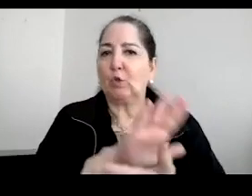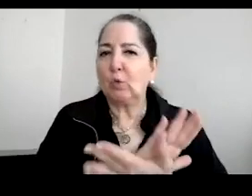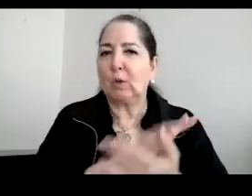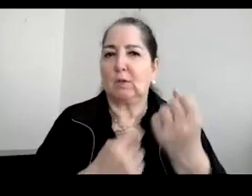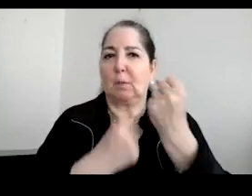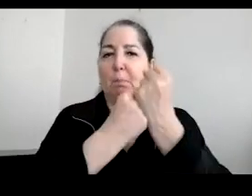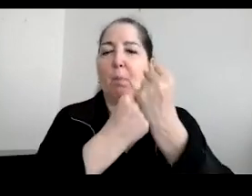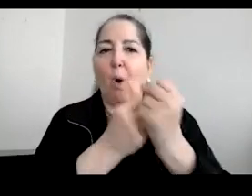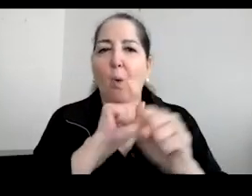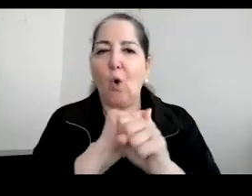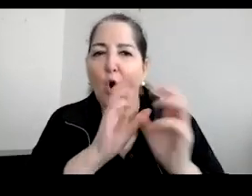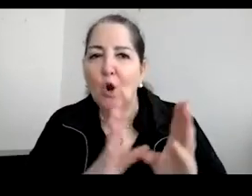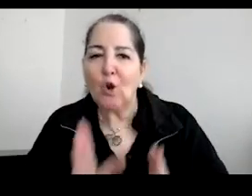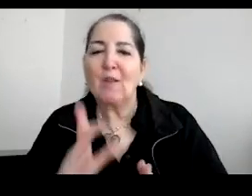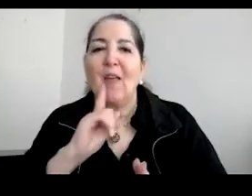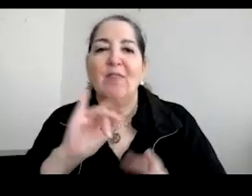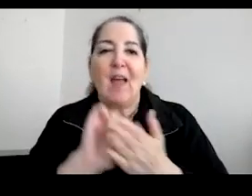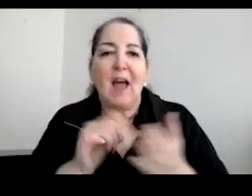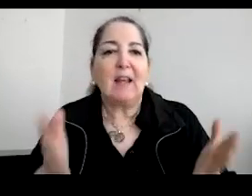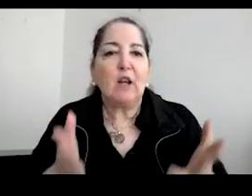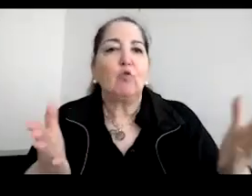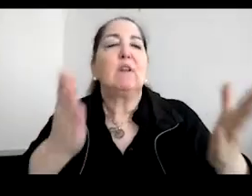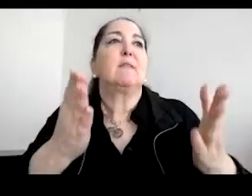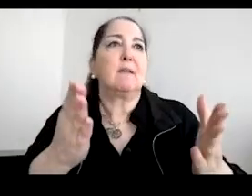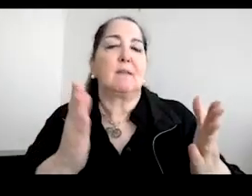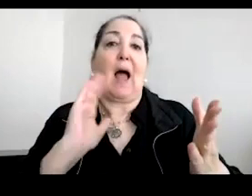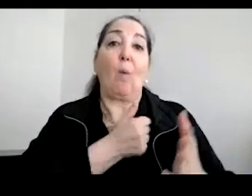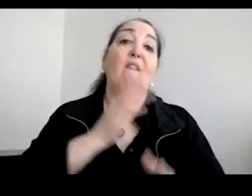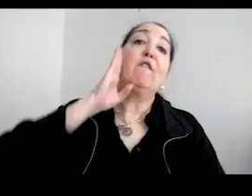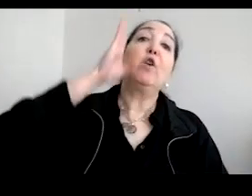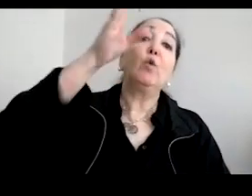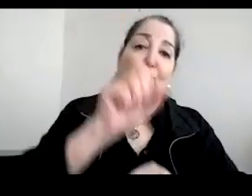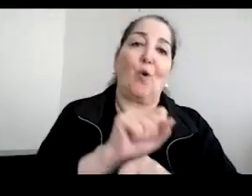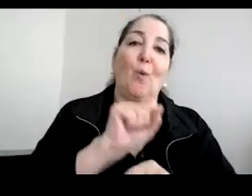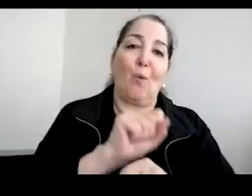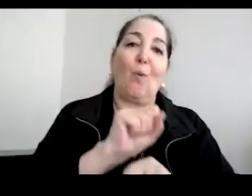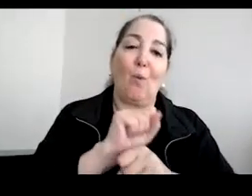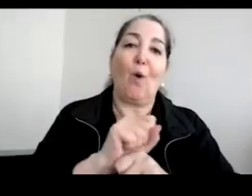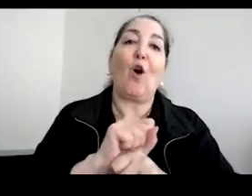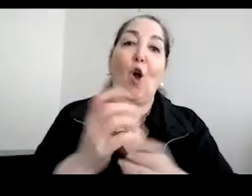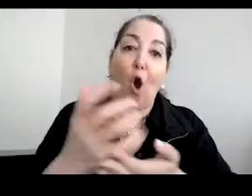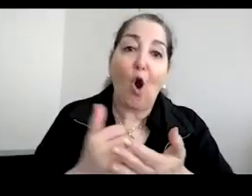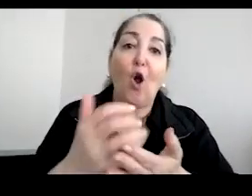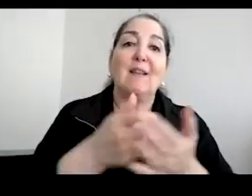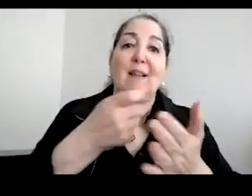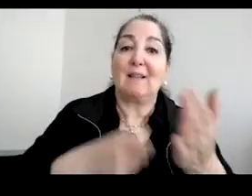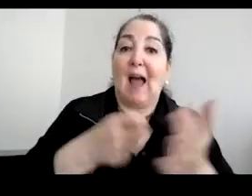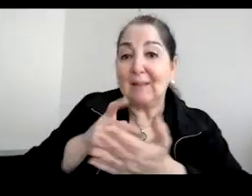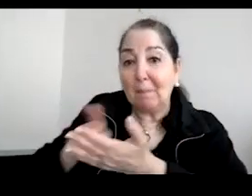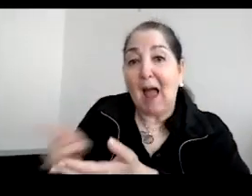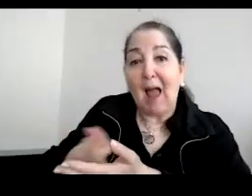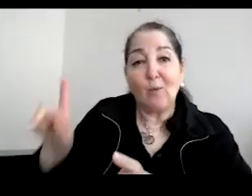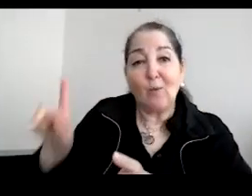are themselves increasing the productive capacity of our future workforce. And if we cut those programs, we're